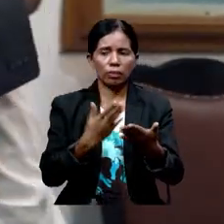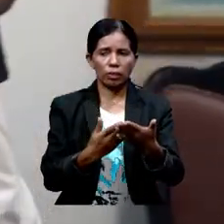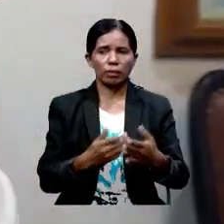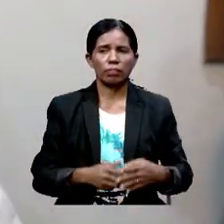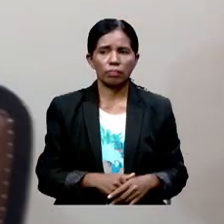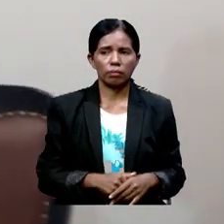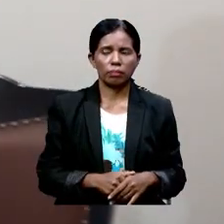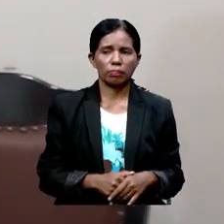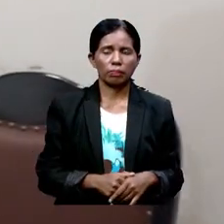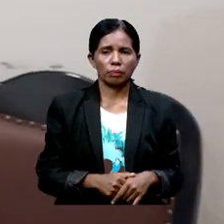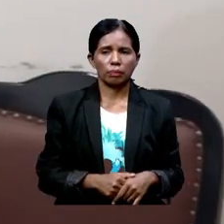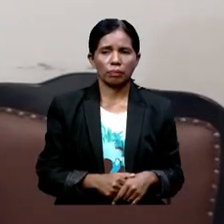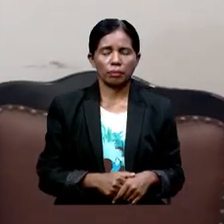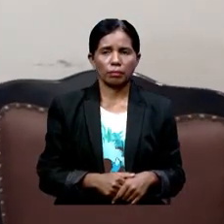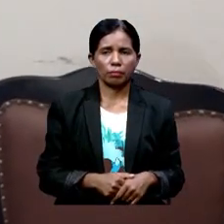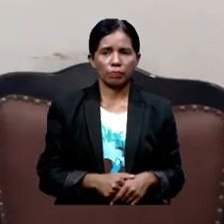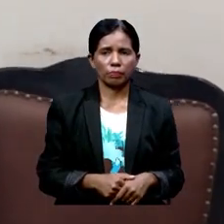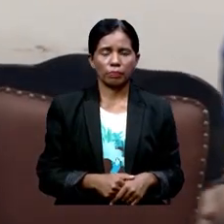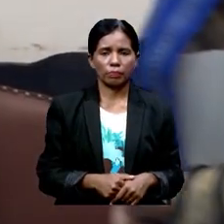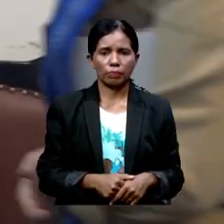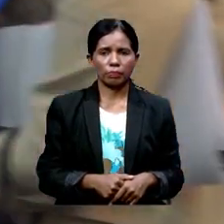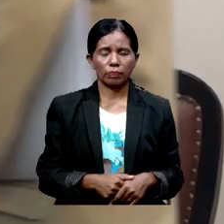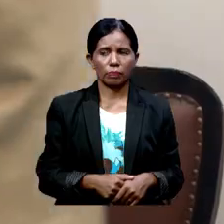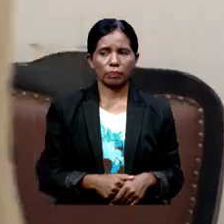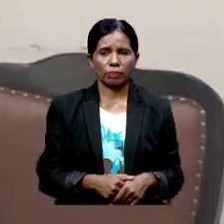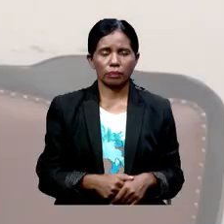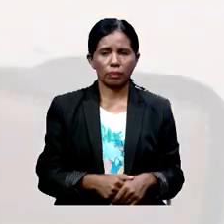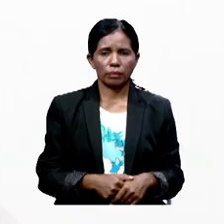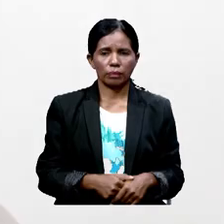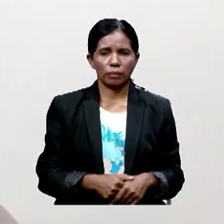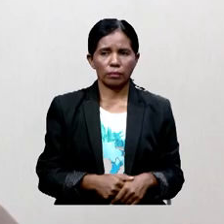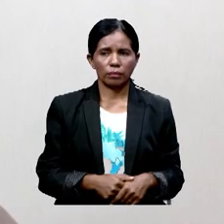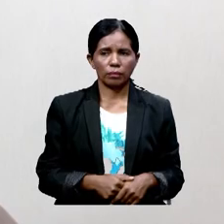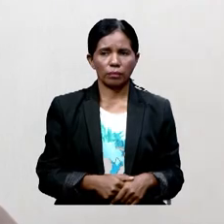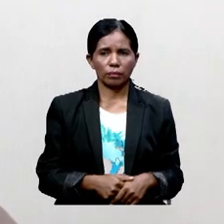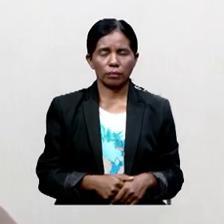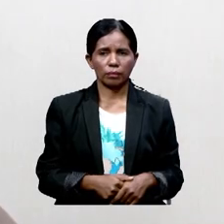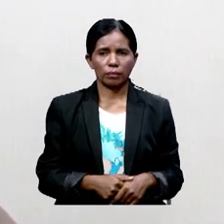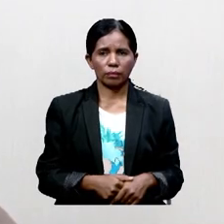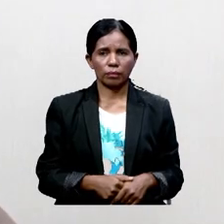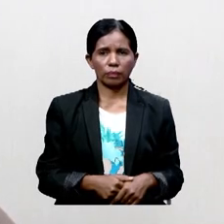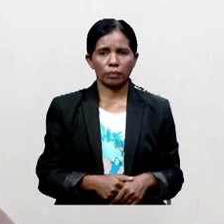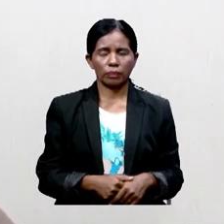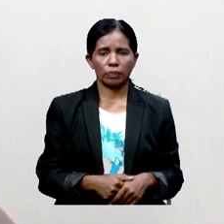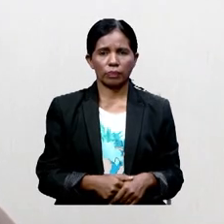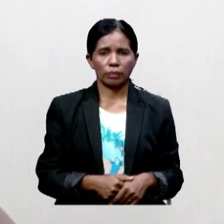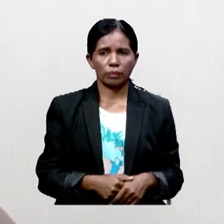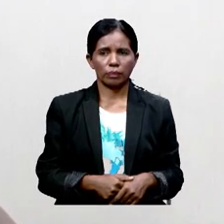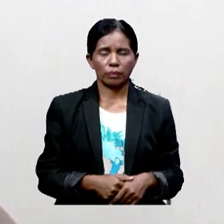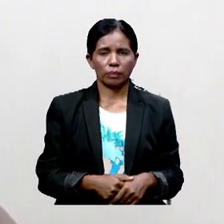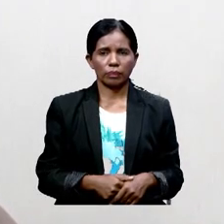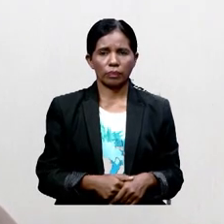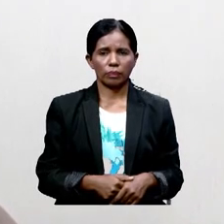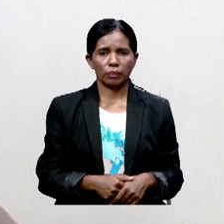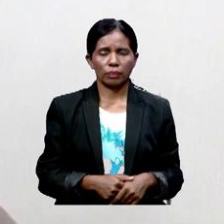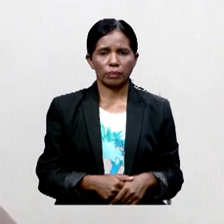I'm here this morning, having met with His Excellency, Prime Minister Kairala Guzmão. It was